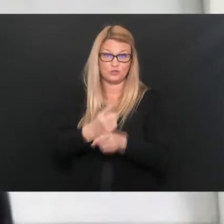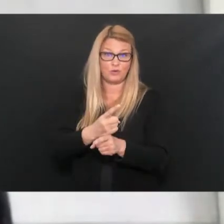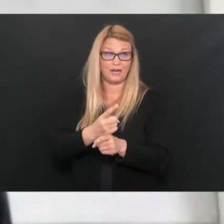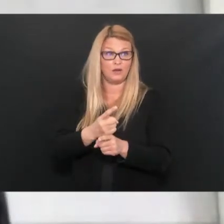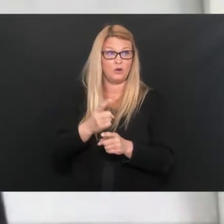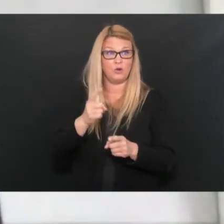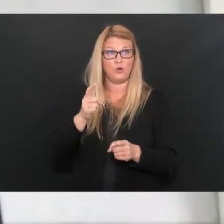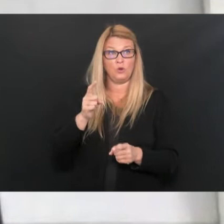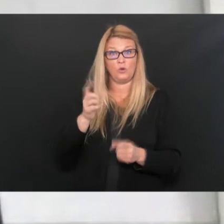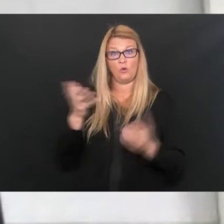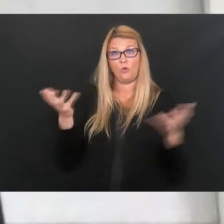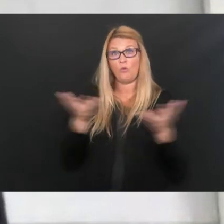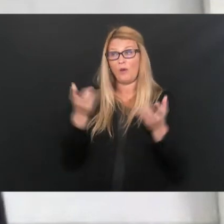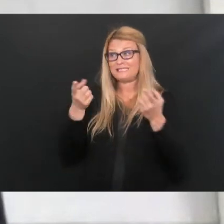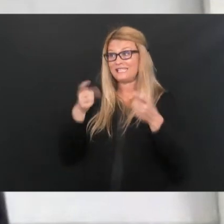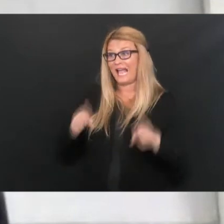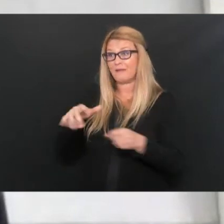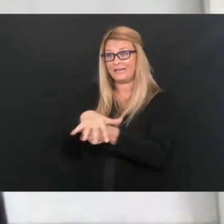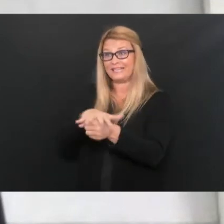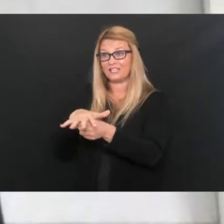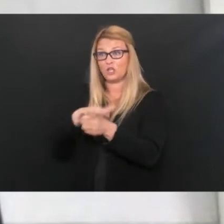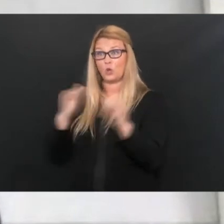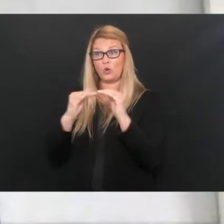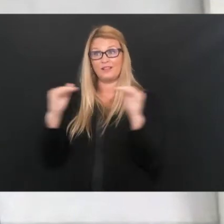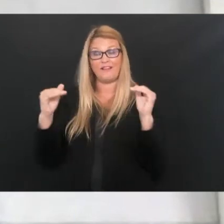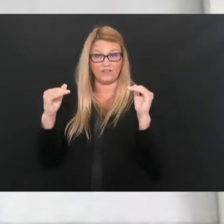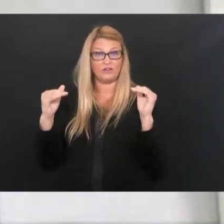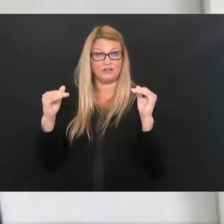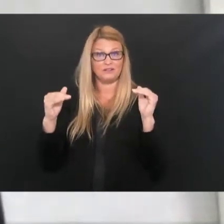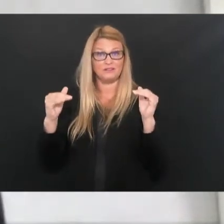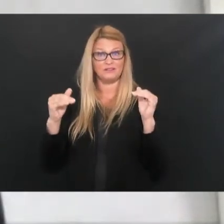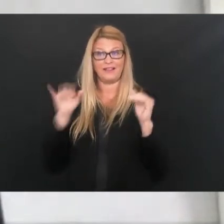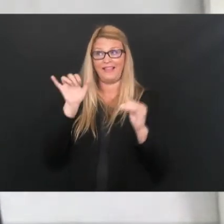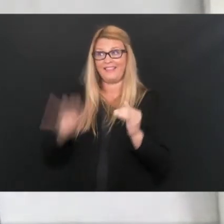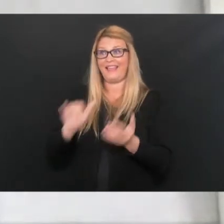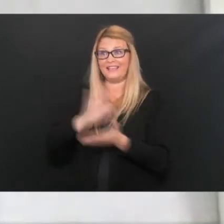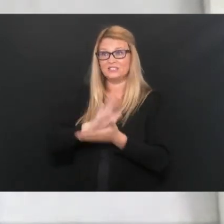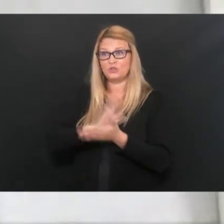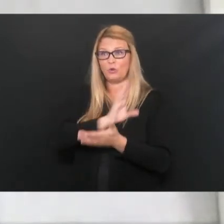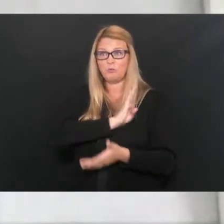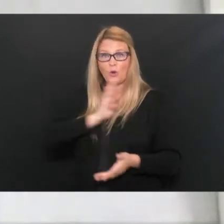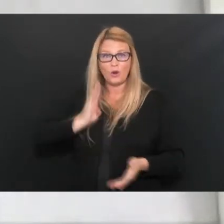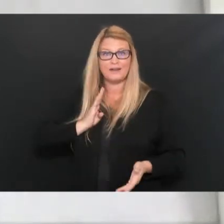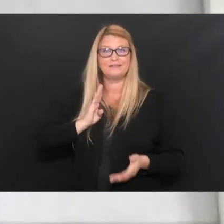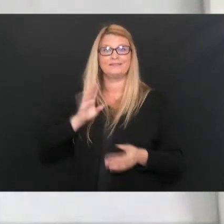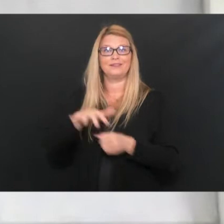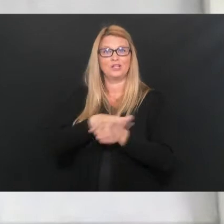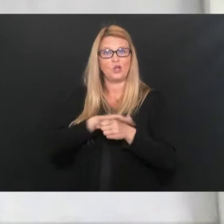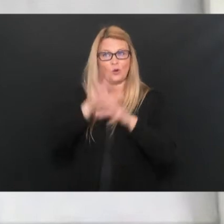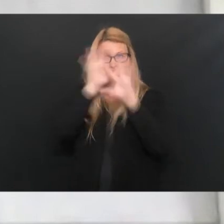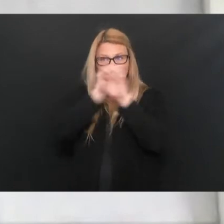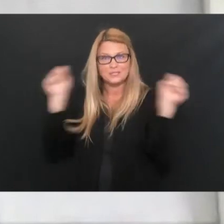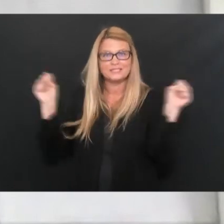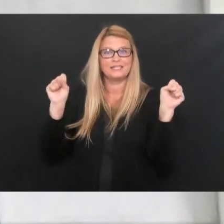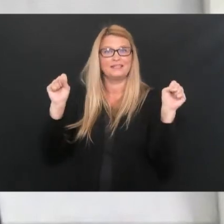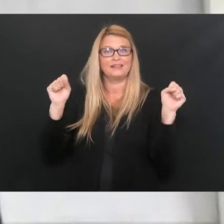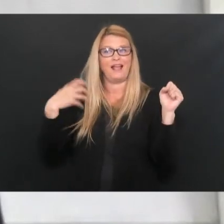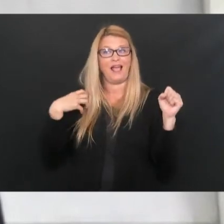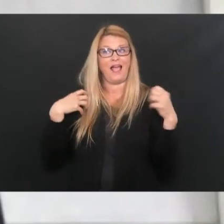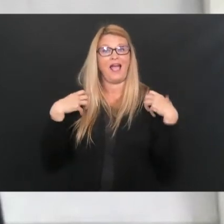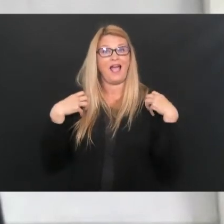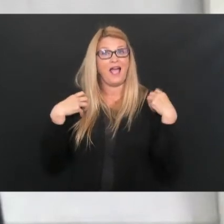comes down to what's going on at the local level, the local school board, the local superintendent, and the local health officer